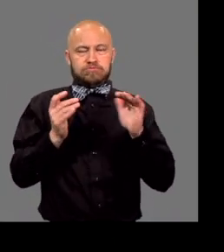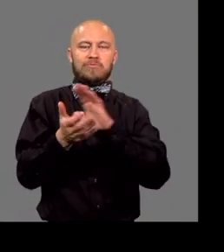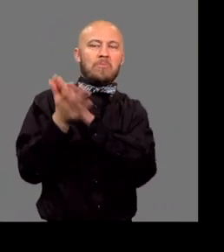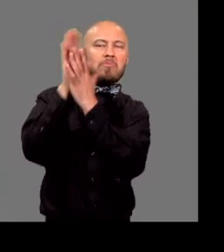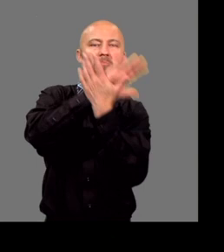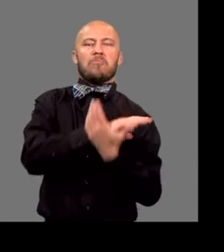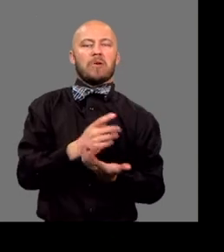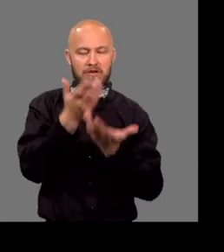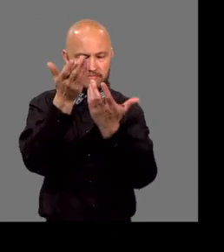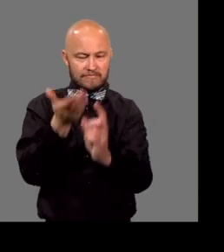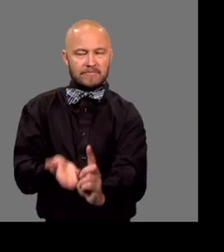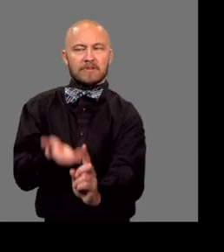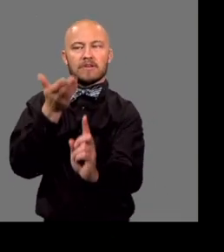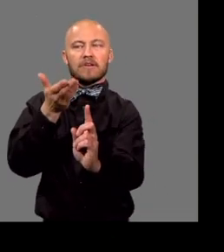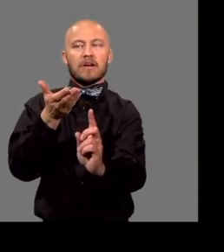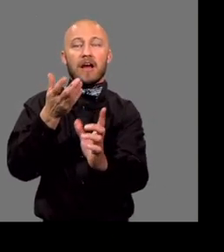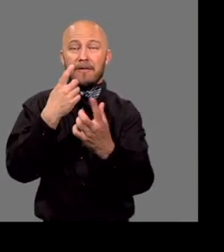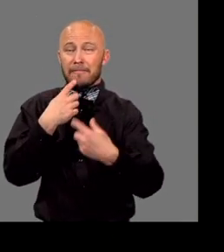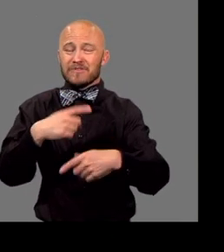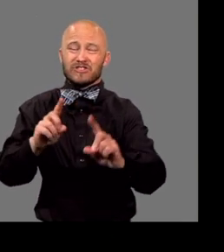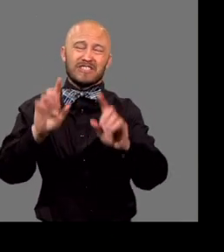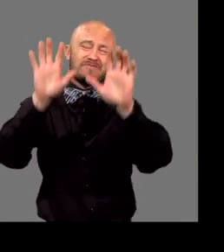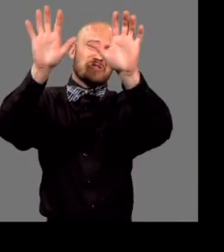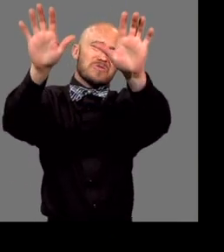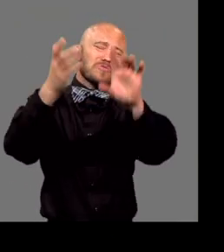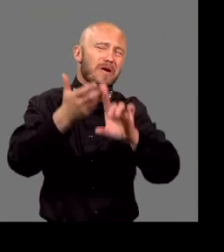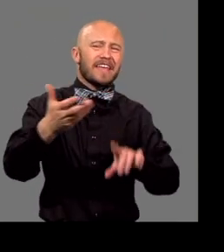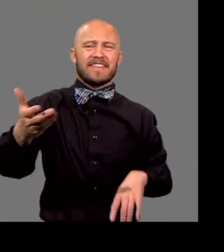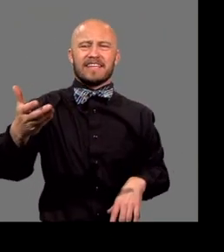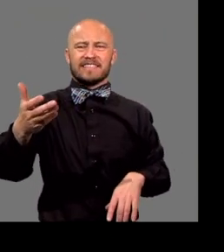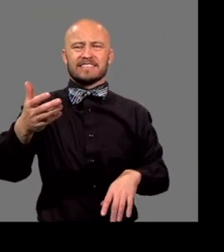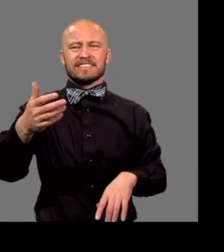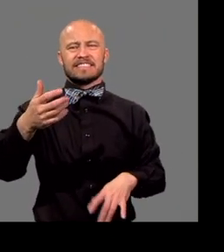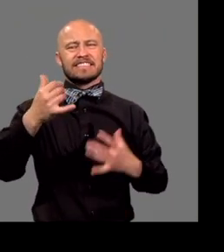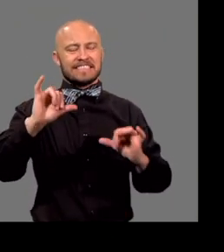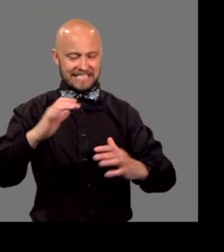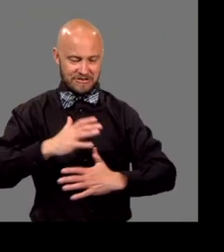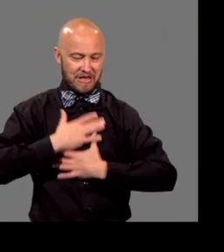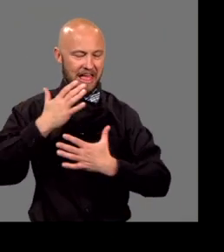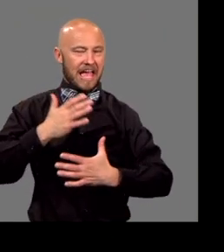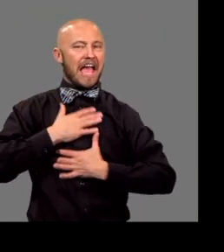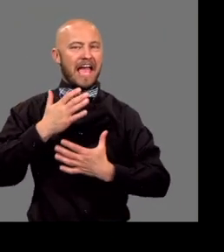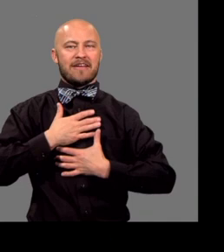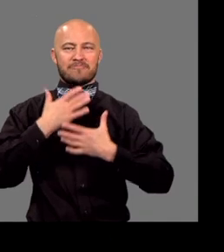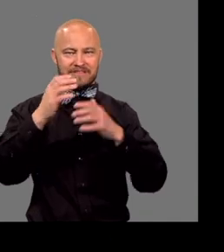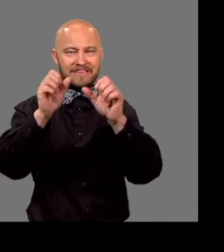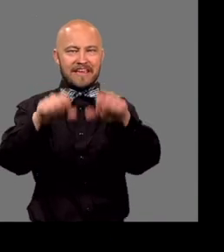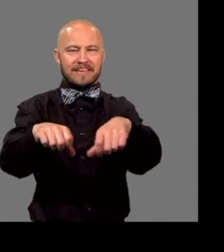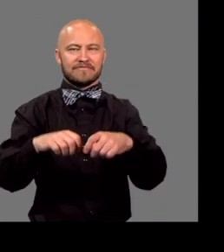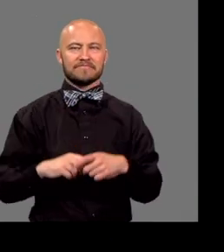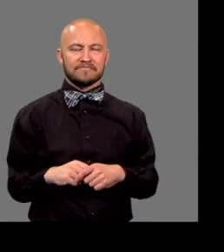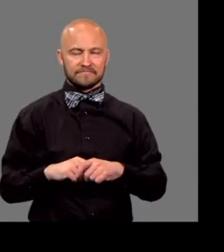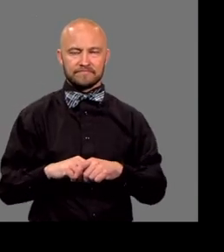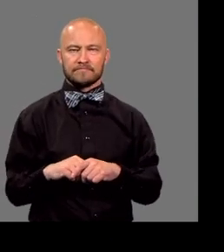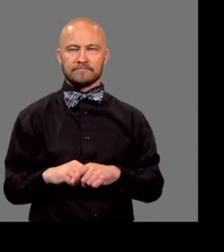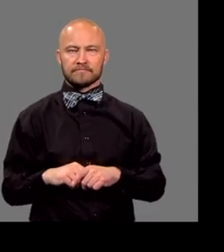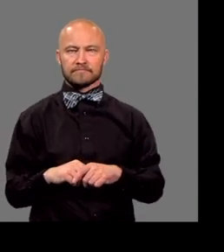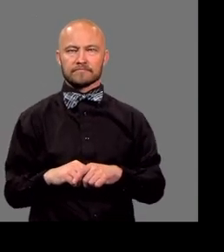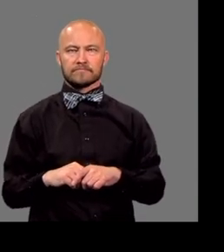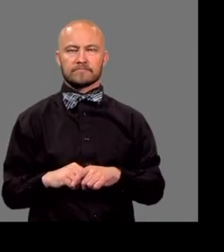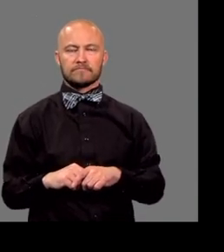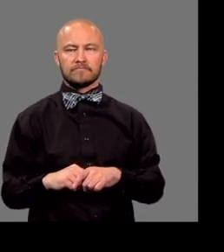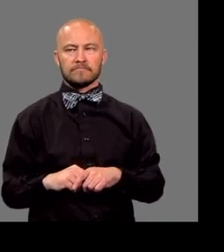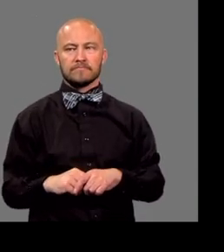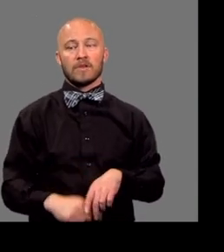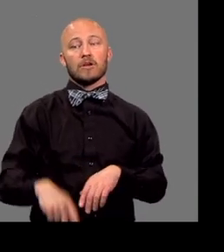want, still go on to achieve great things, still pursue the happiness you hope for."